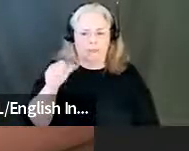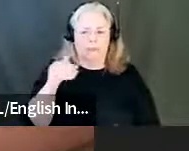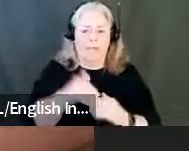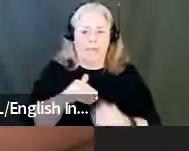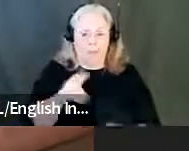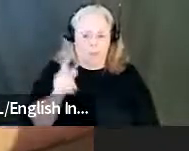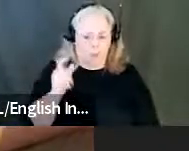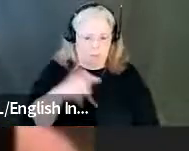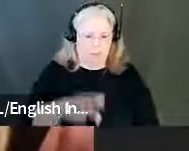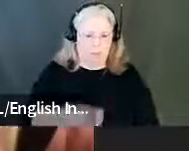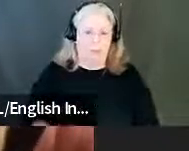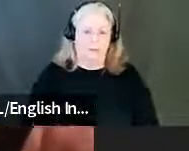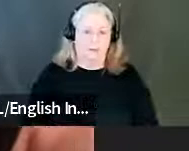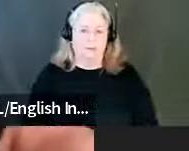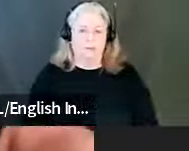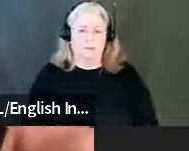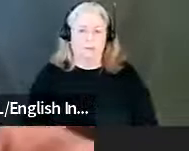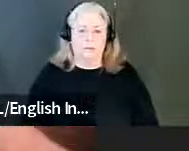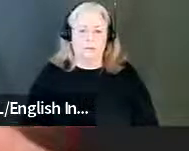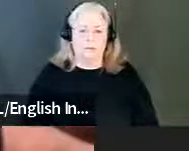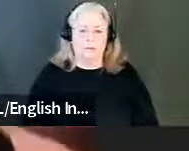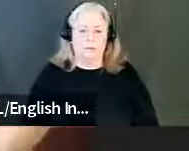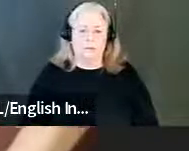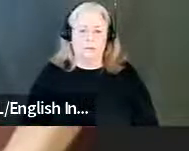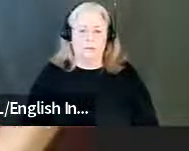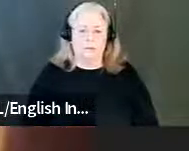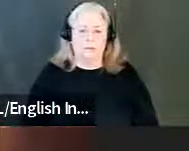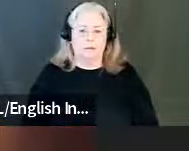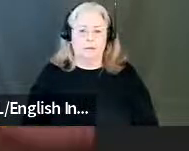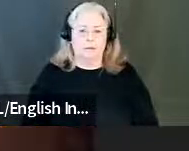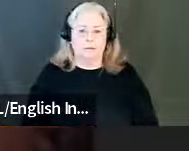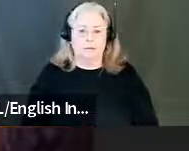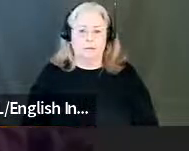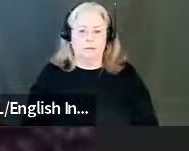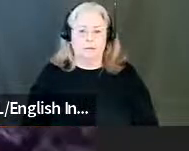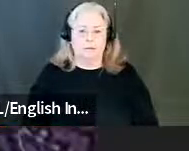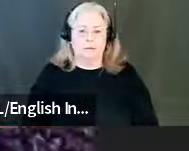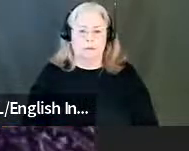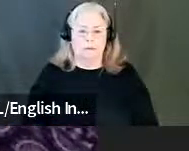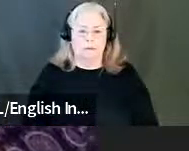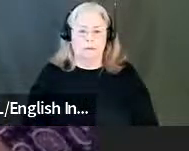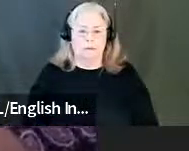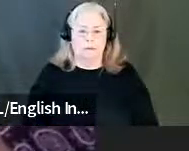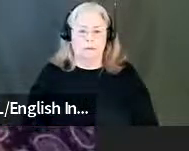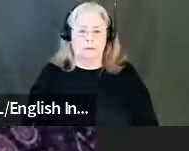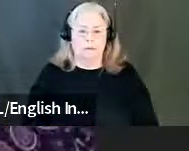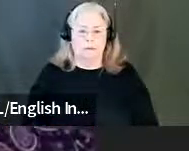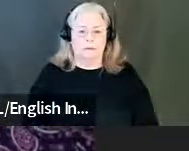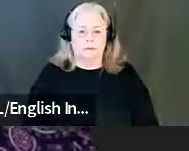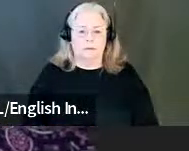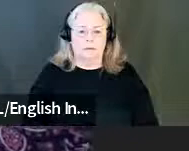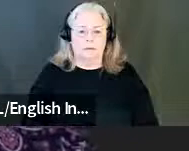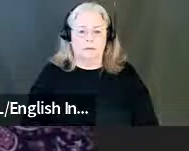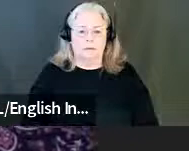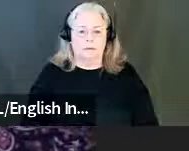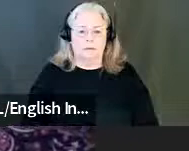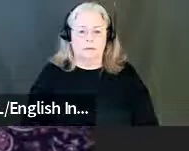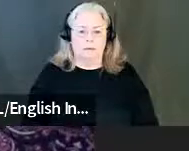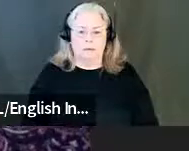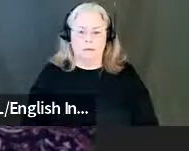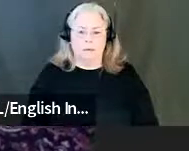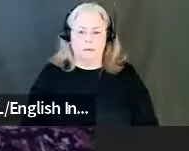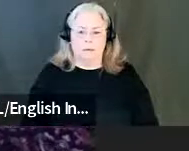right? And then I reach underneath and grab it, and I close off my pocket